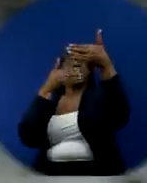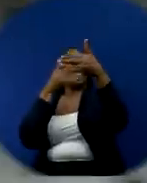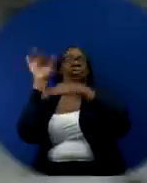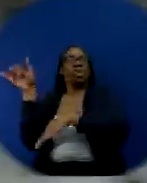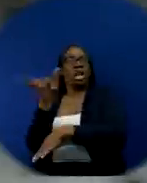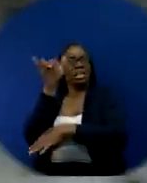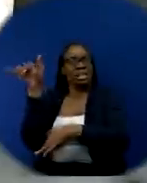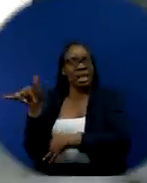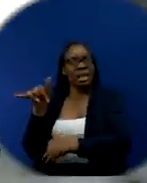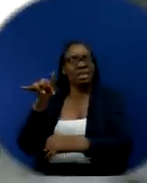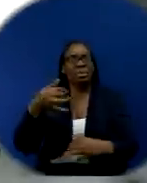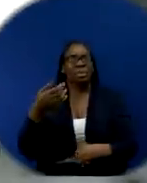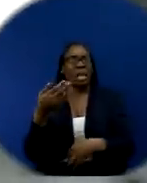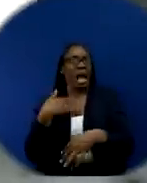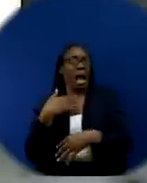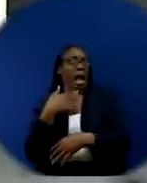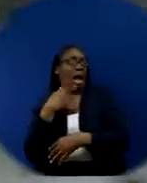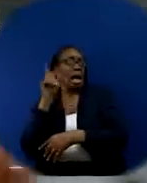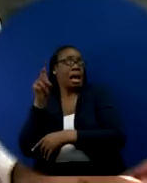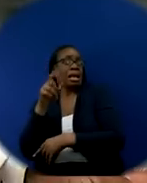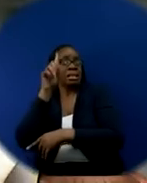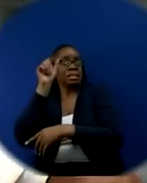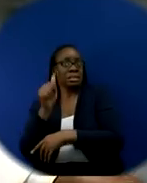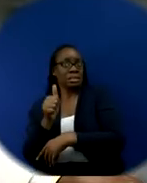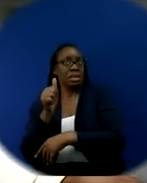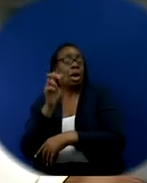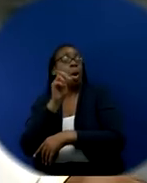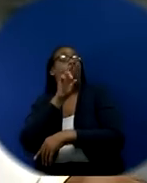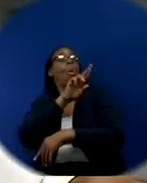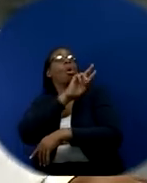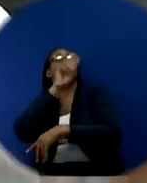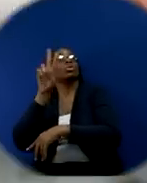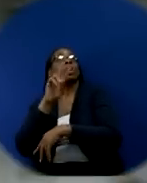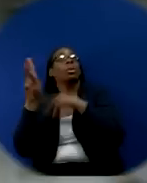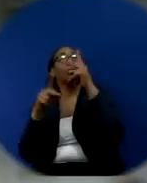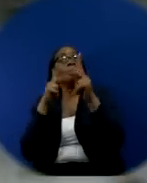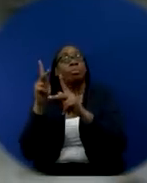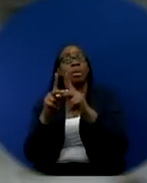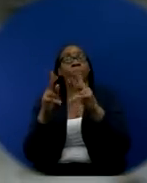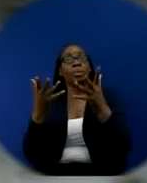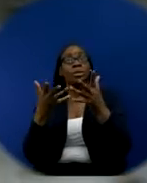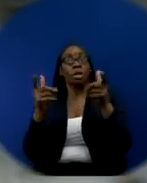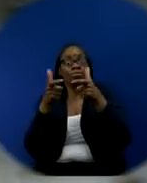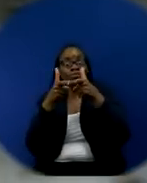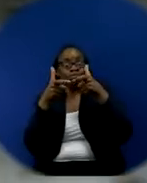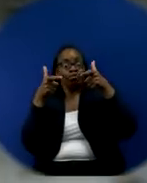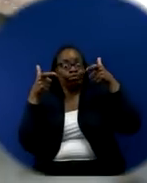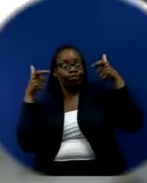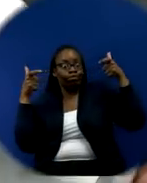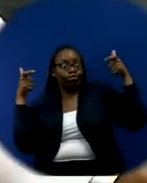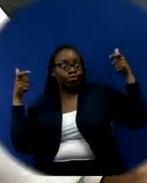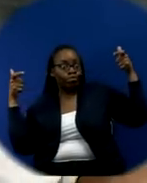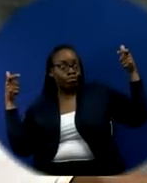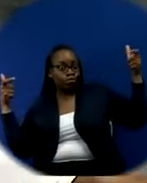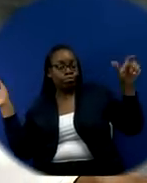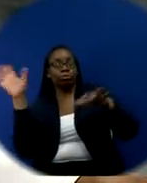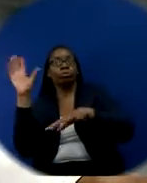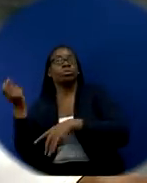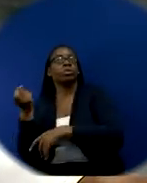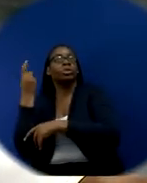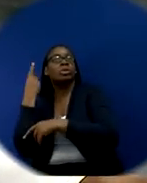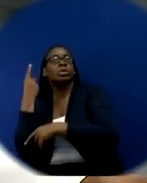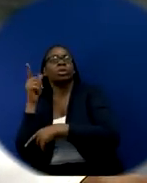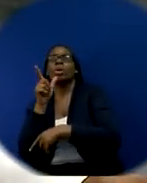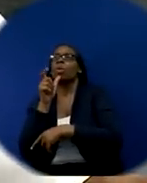likeness. And I need 10 or 12 people at the Wheeler Avenue Church this afternoon to expand your understanding of who